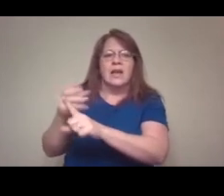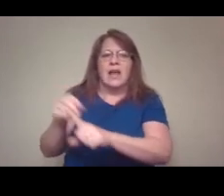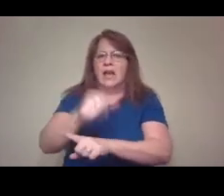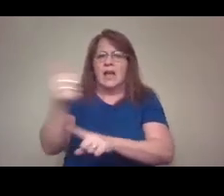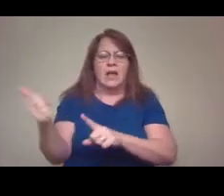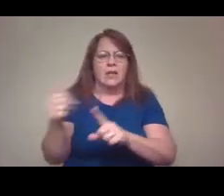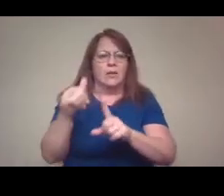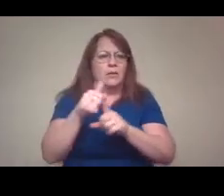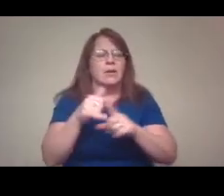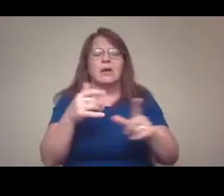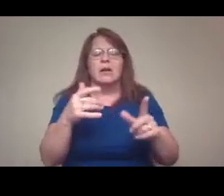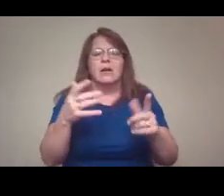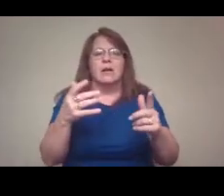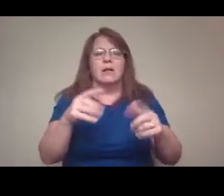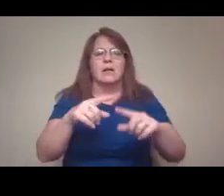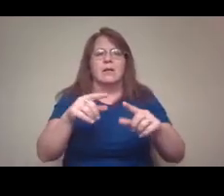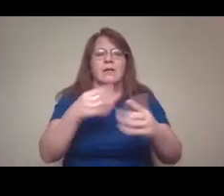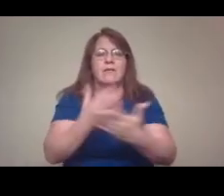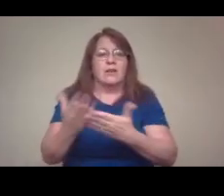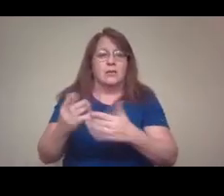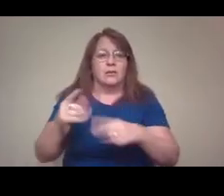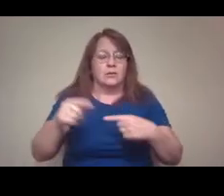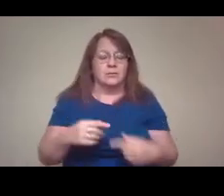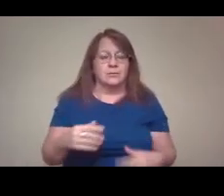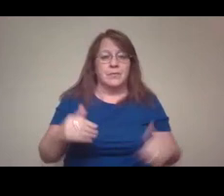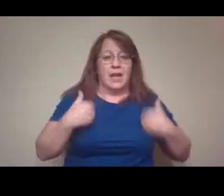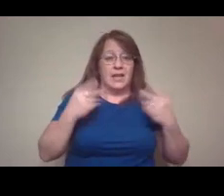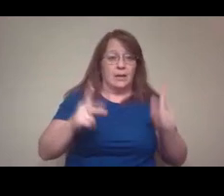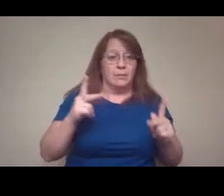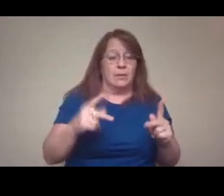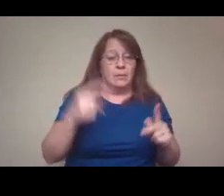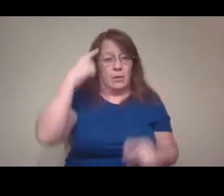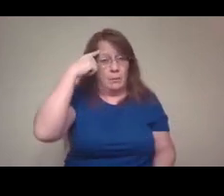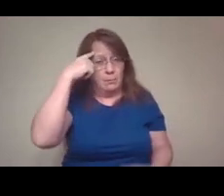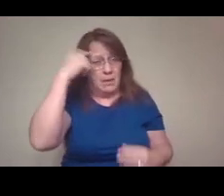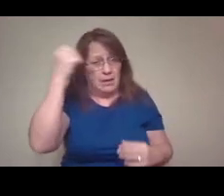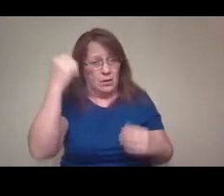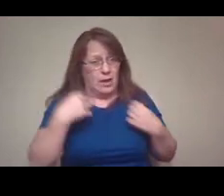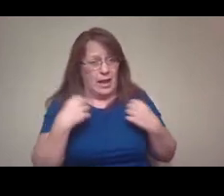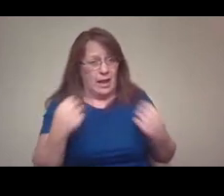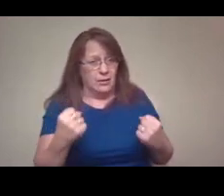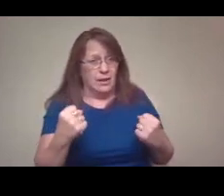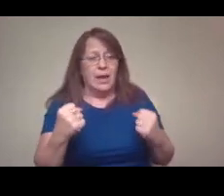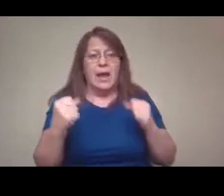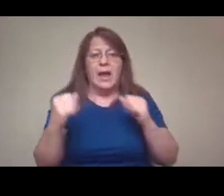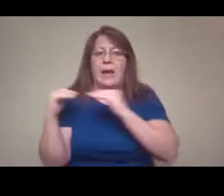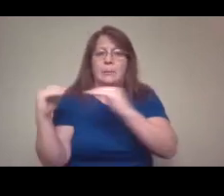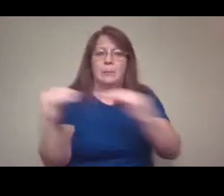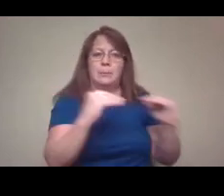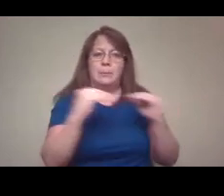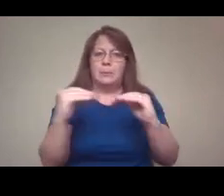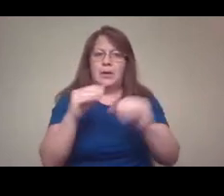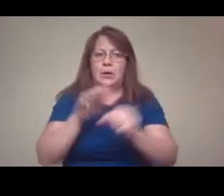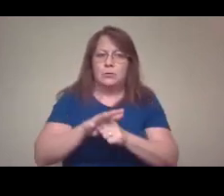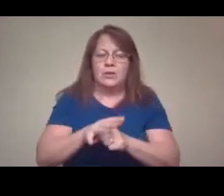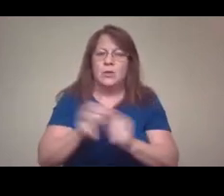And this is what they told us. Young people in Adams County stated that mental health and peer pressure, especially with social media, are among top